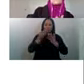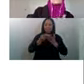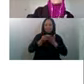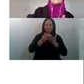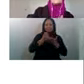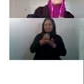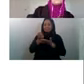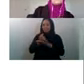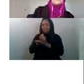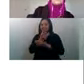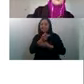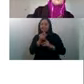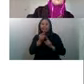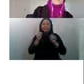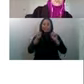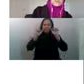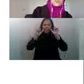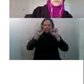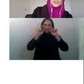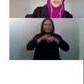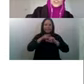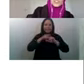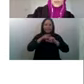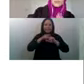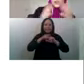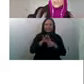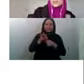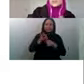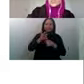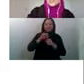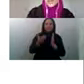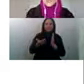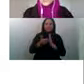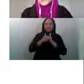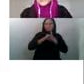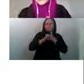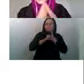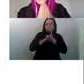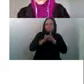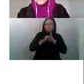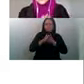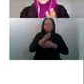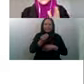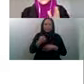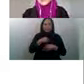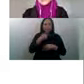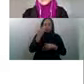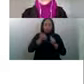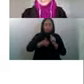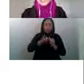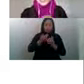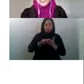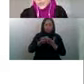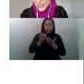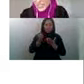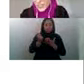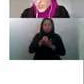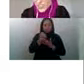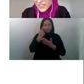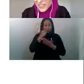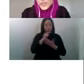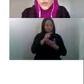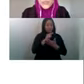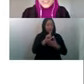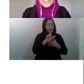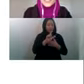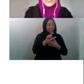time to be spiritually recharged. And we know that majority of operating funds are raised for communities in Ramadan. And we're